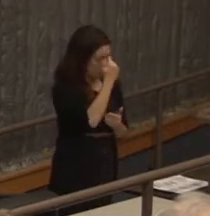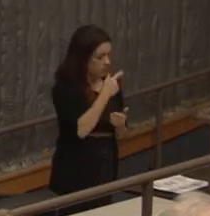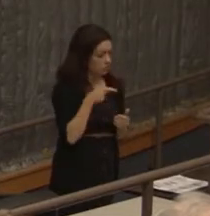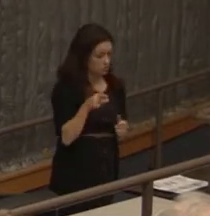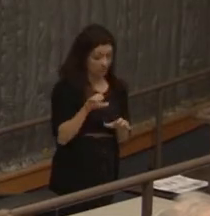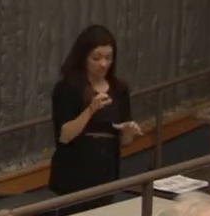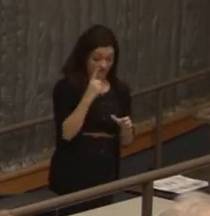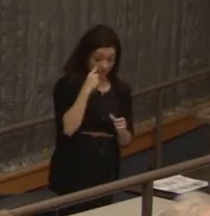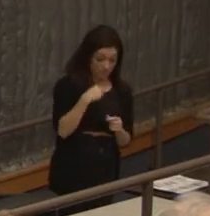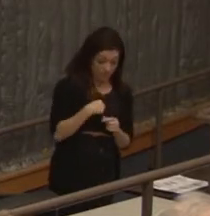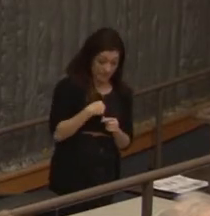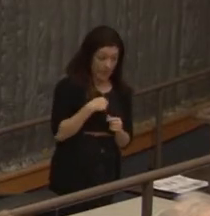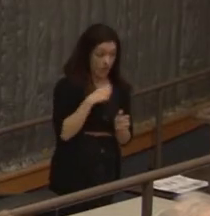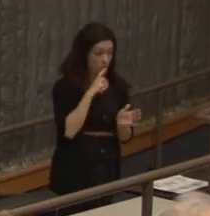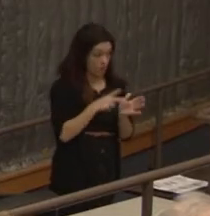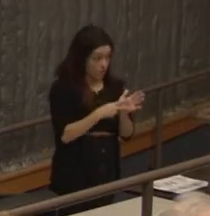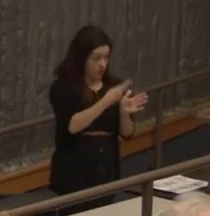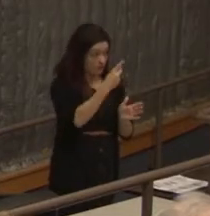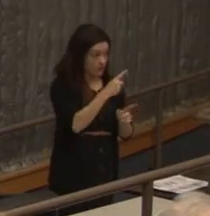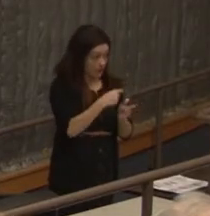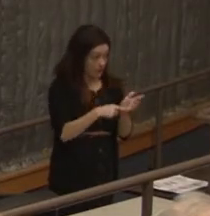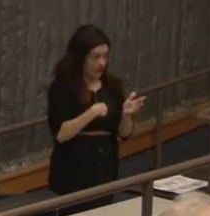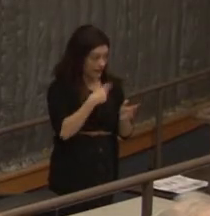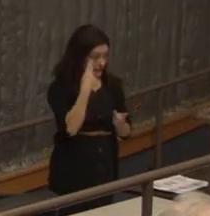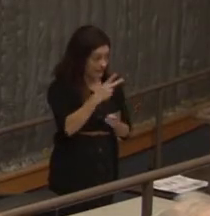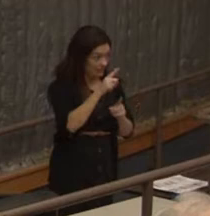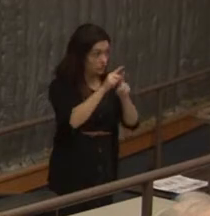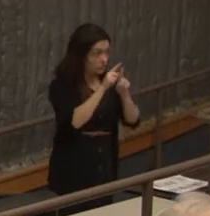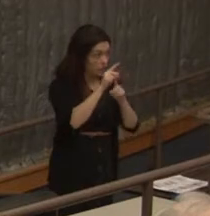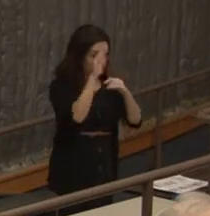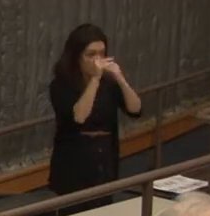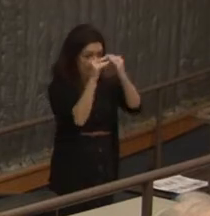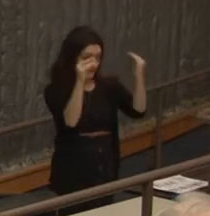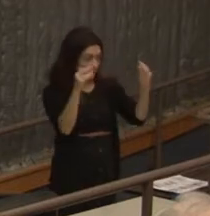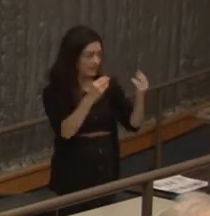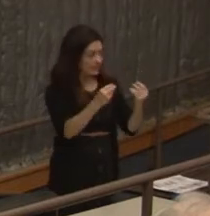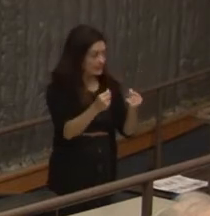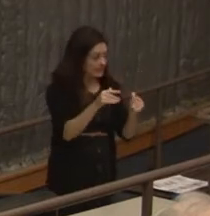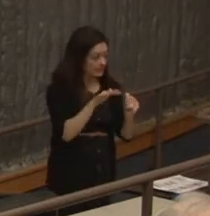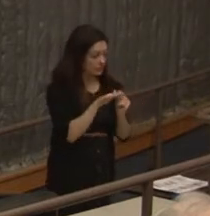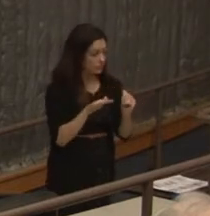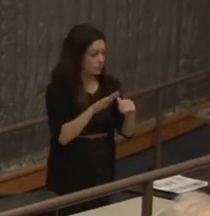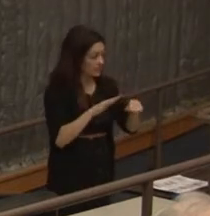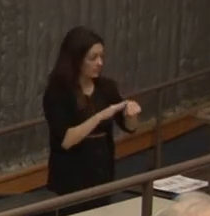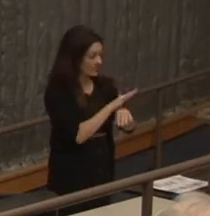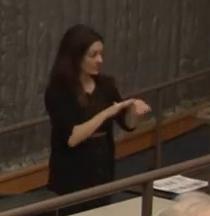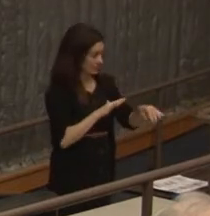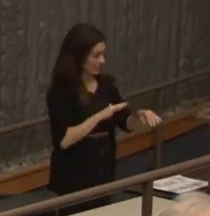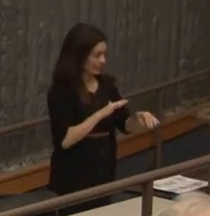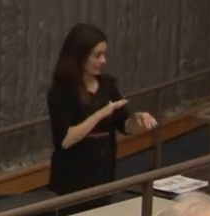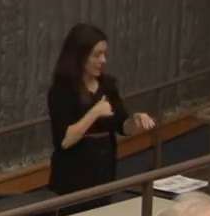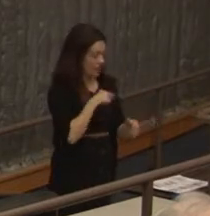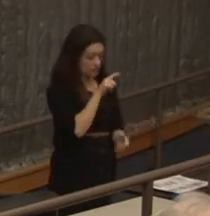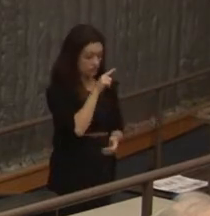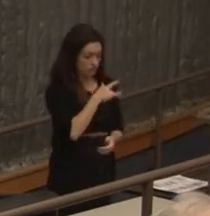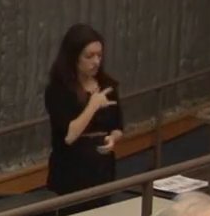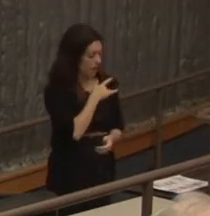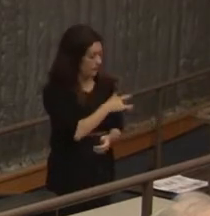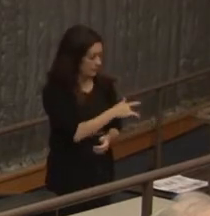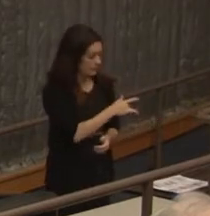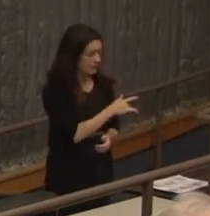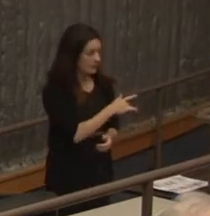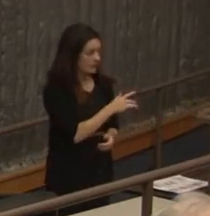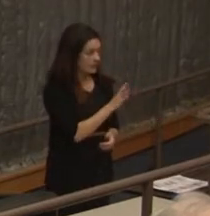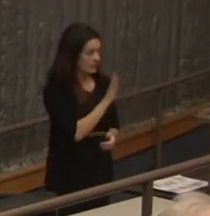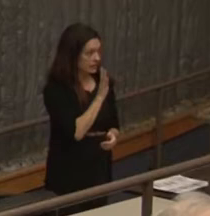thy seed as the stars in the heavens and the sands on the shores of the sea. A promise